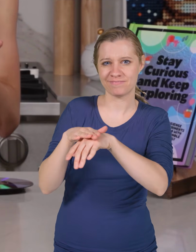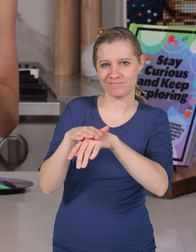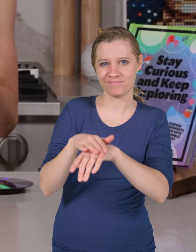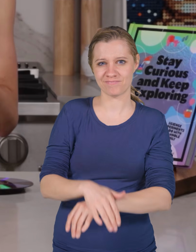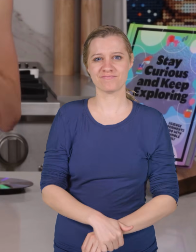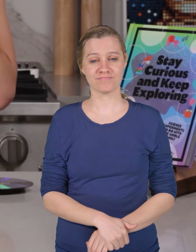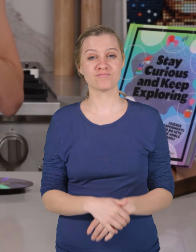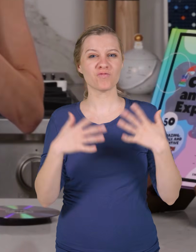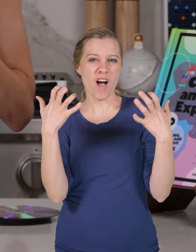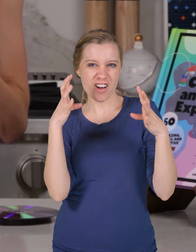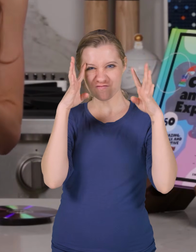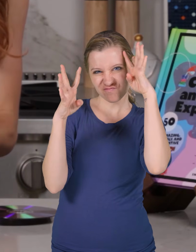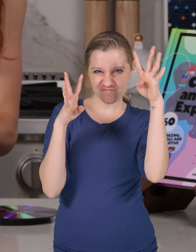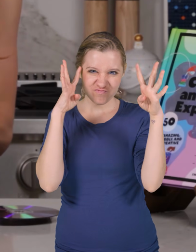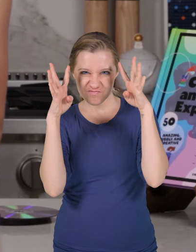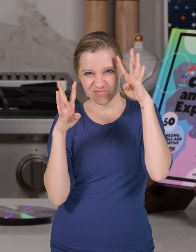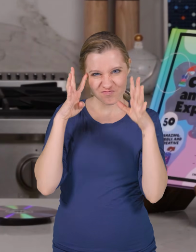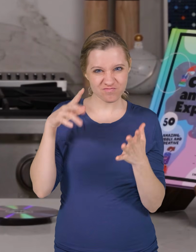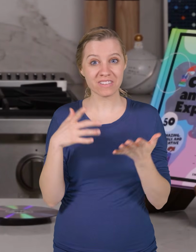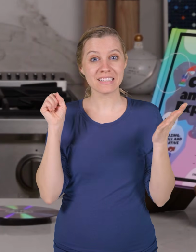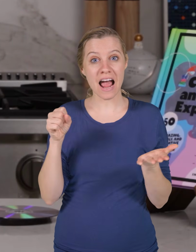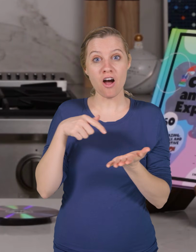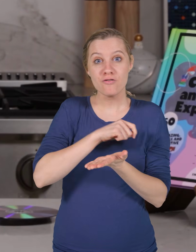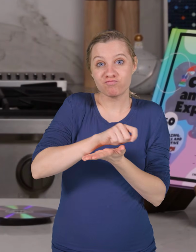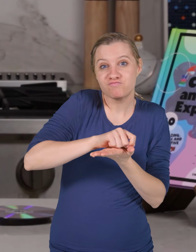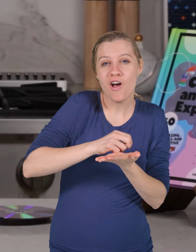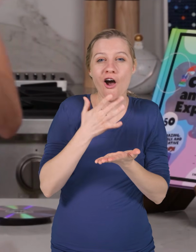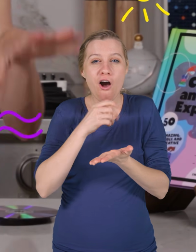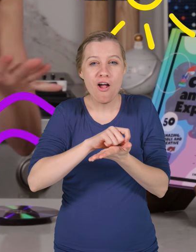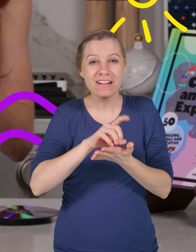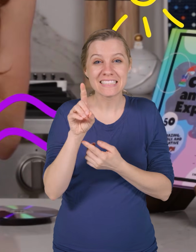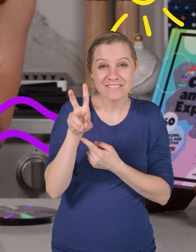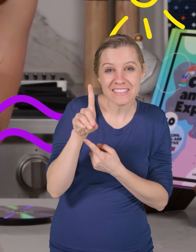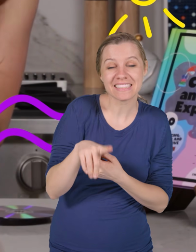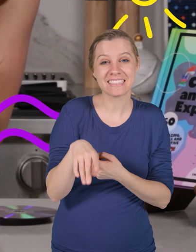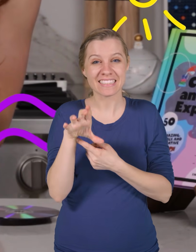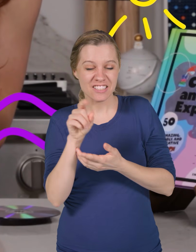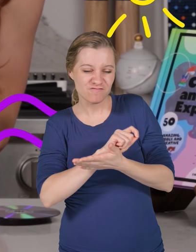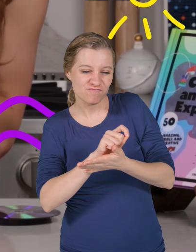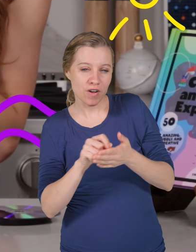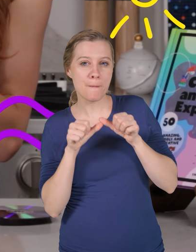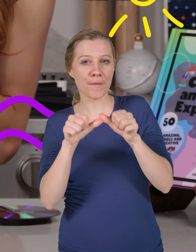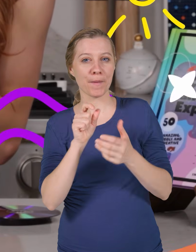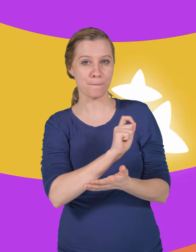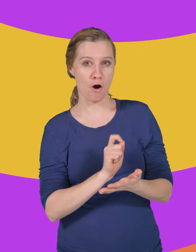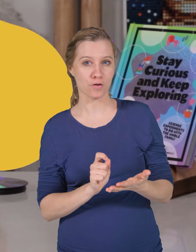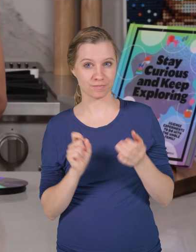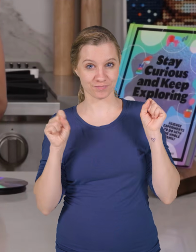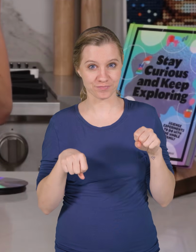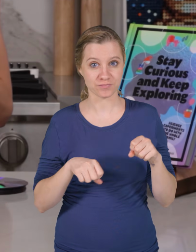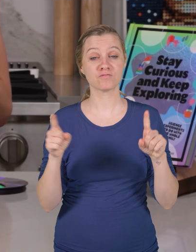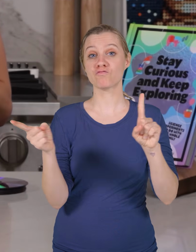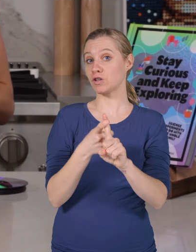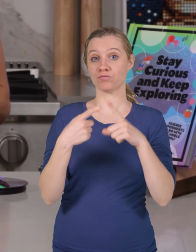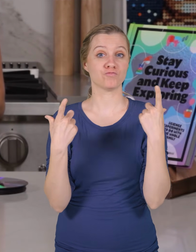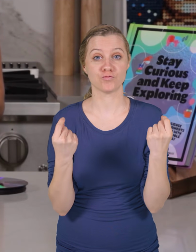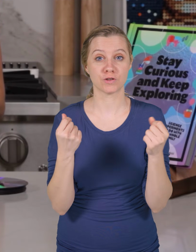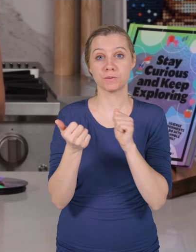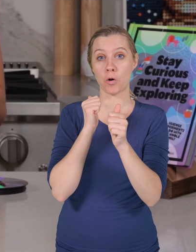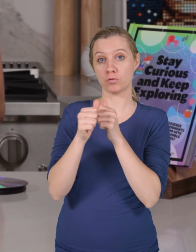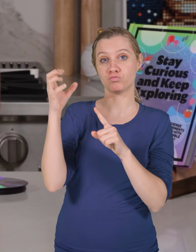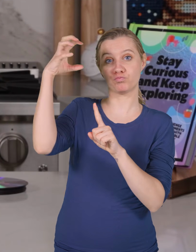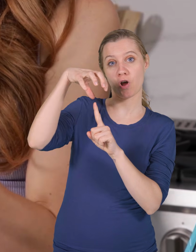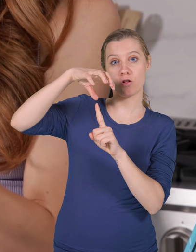exercise caution here. And if you want to get creative, you can color on your DVDs, your CDs with permanent marker. So what you want to do first is